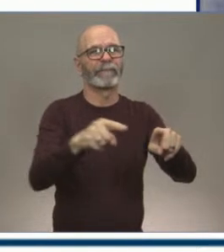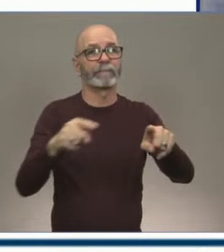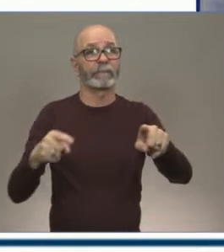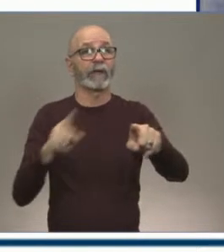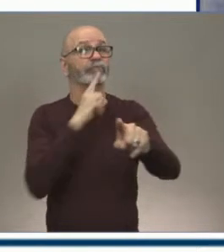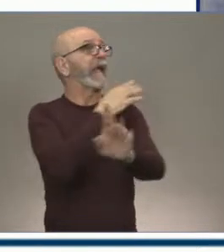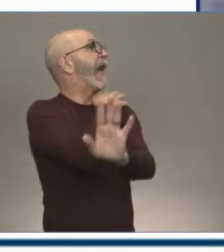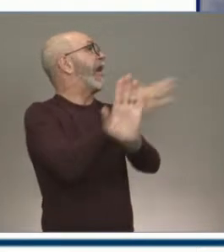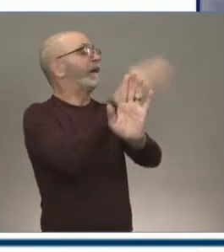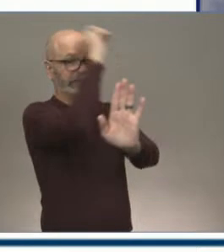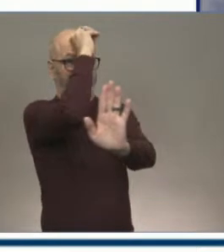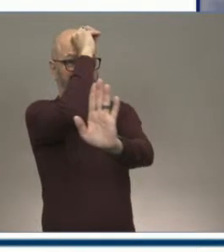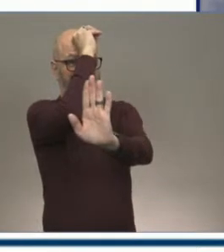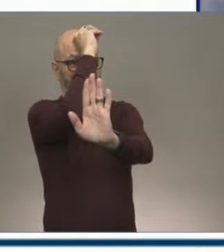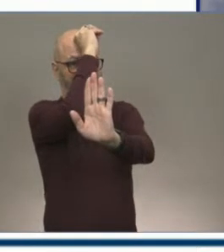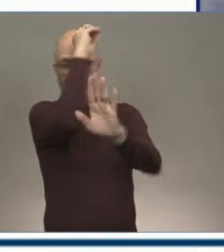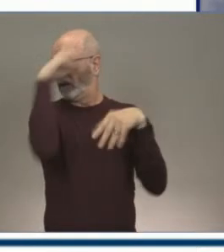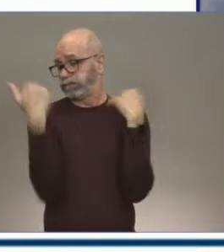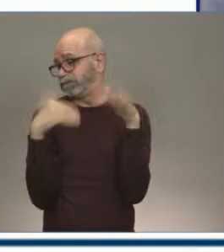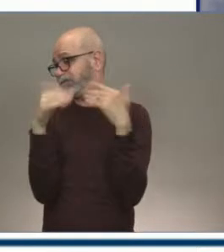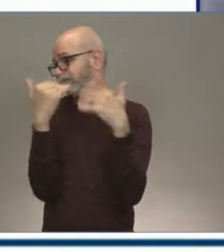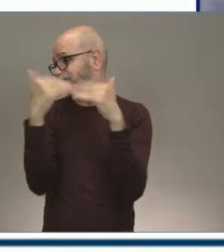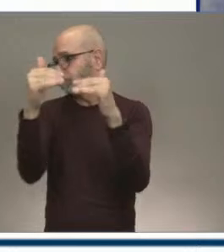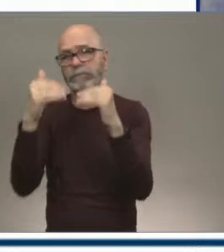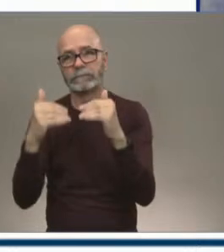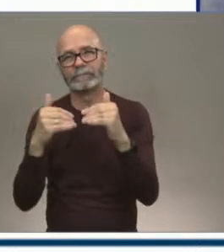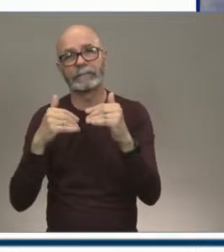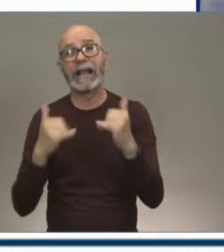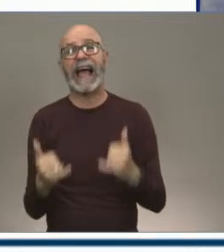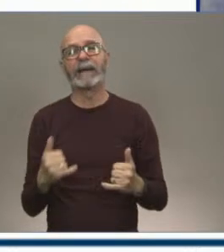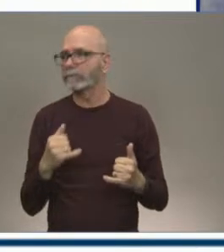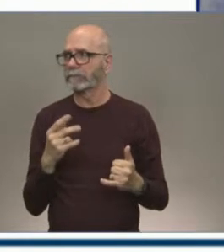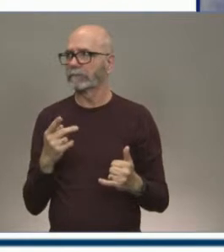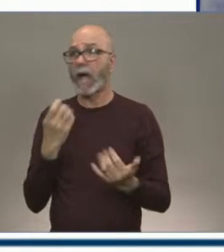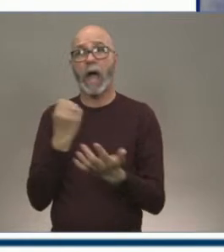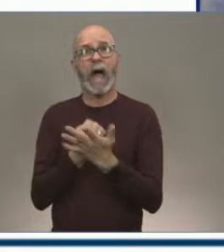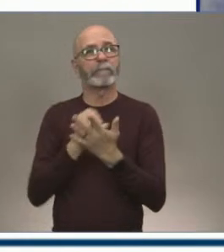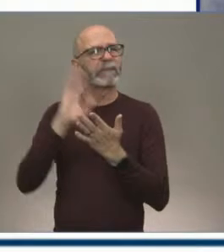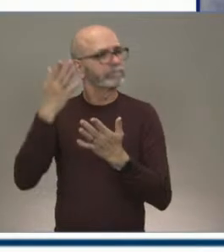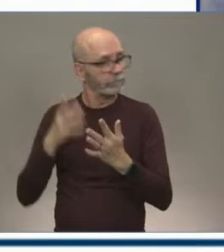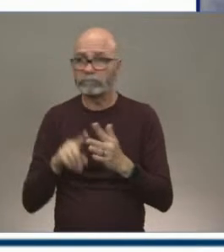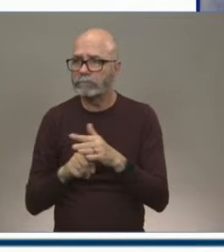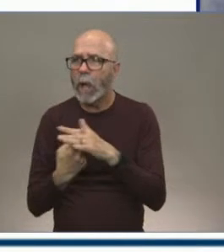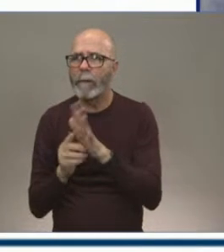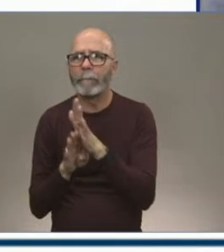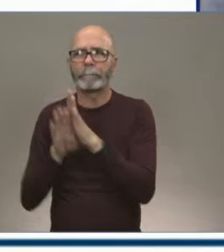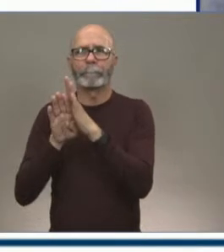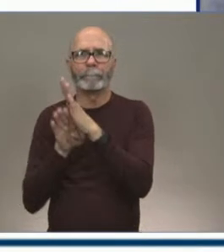allowed us to be in a position where good parts of our economy are functioning as long as people